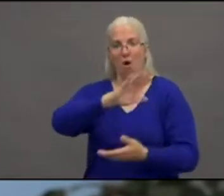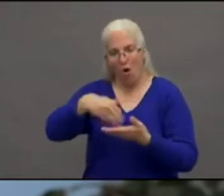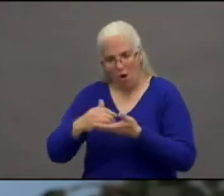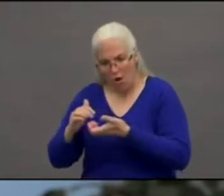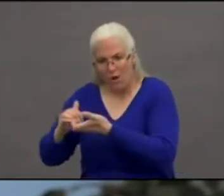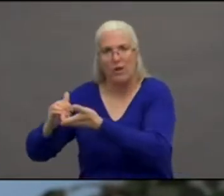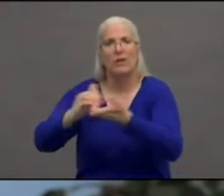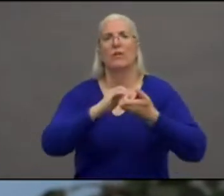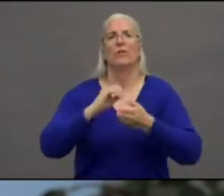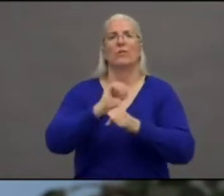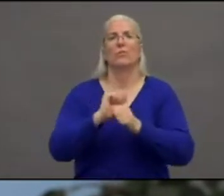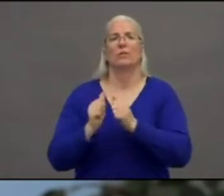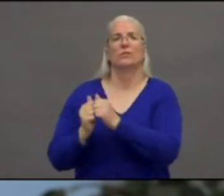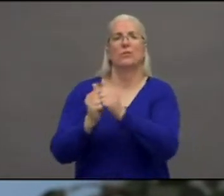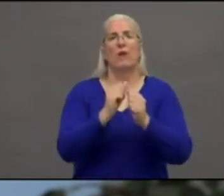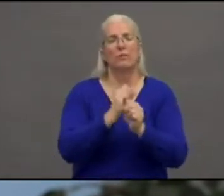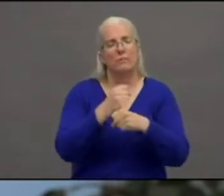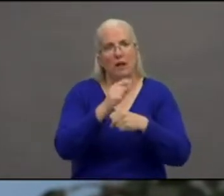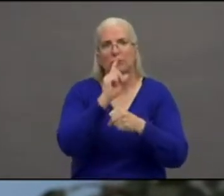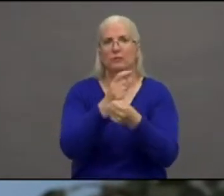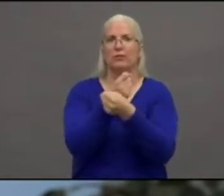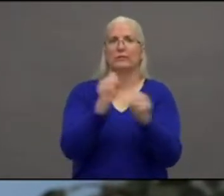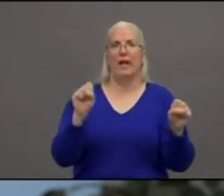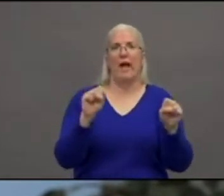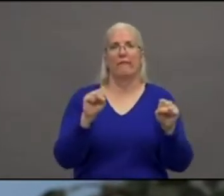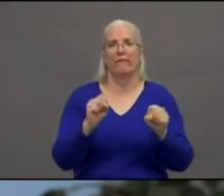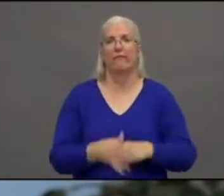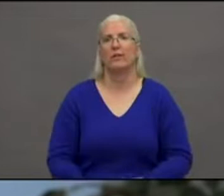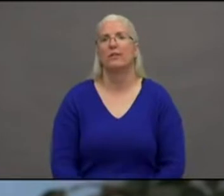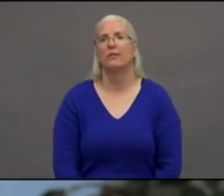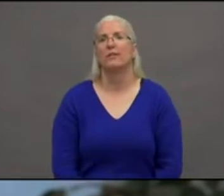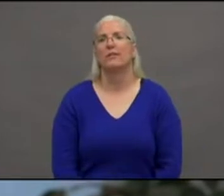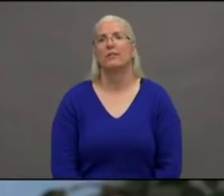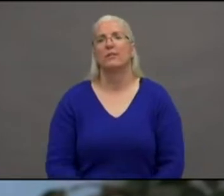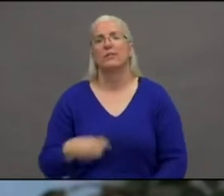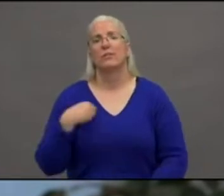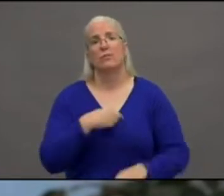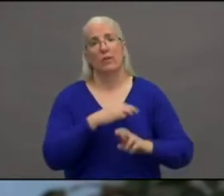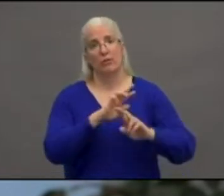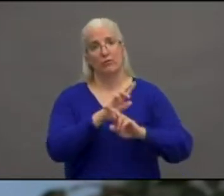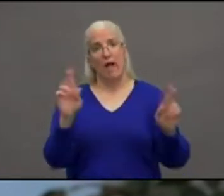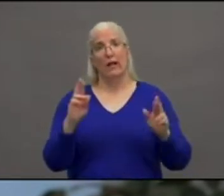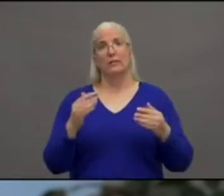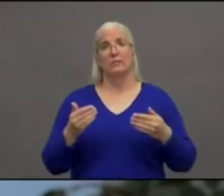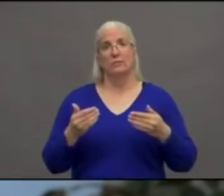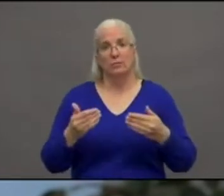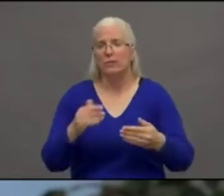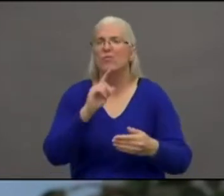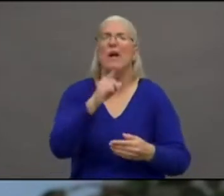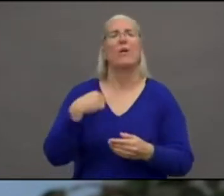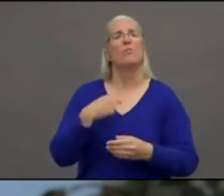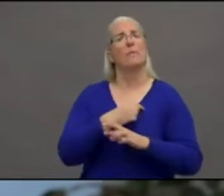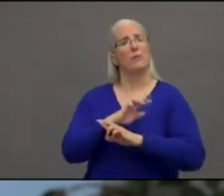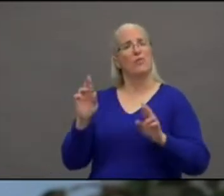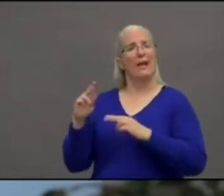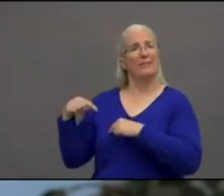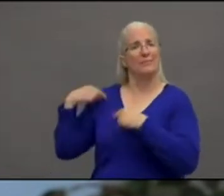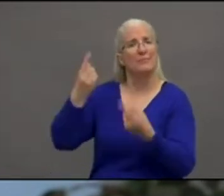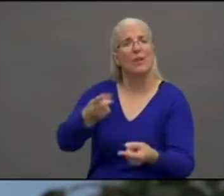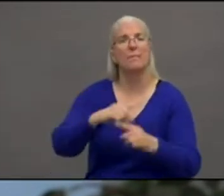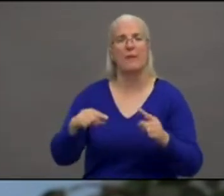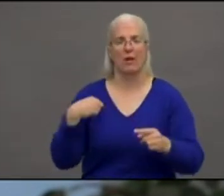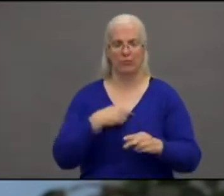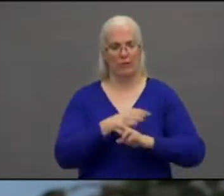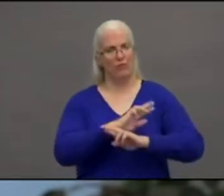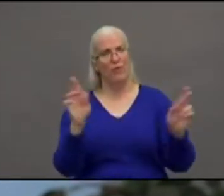But no doubt about it, we're ready. We have been ready for quite some time to take care of all emergencies, whether or not